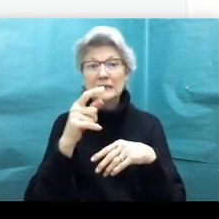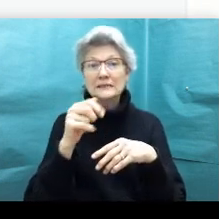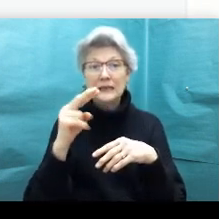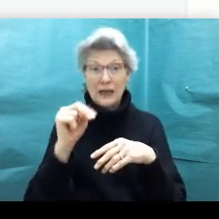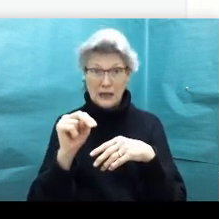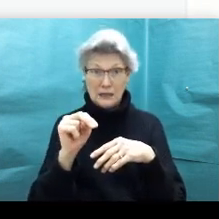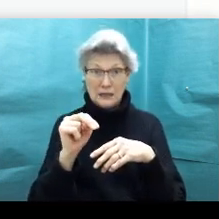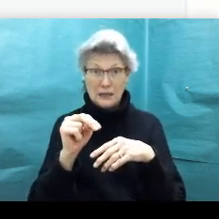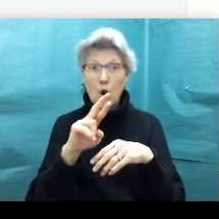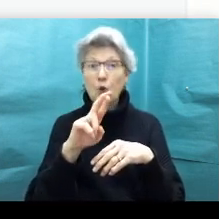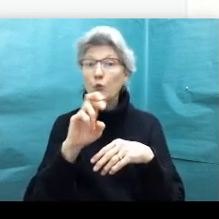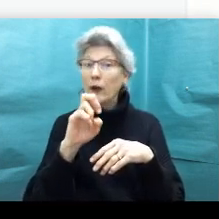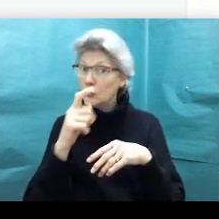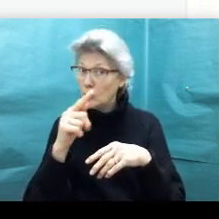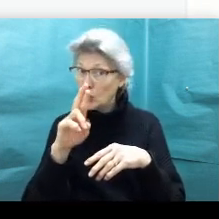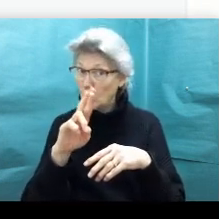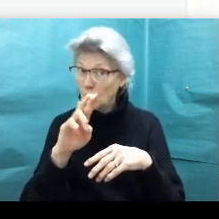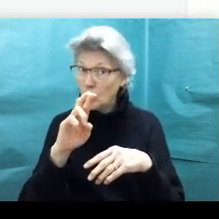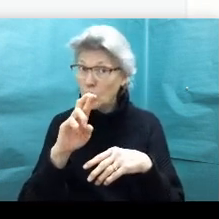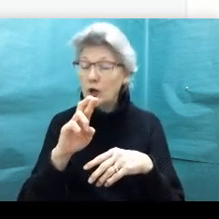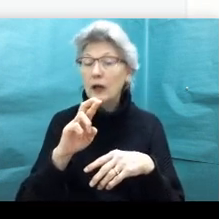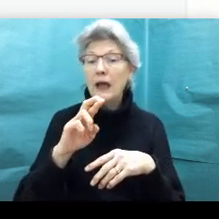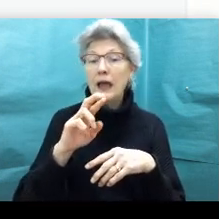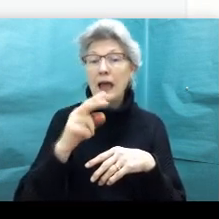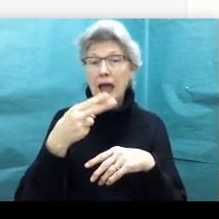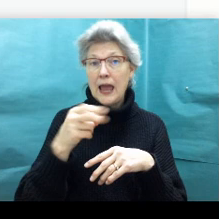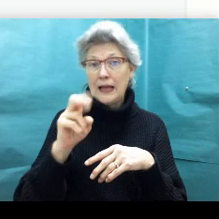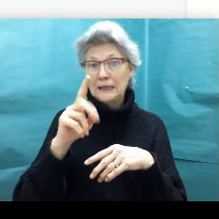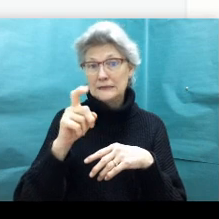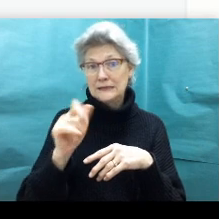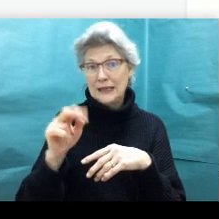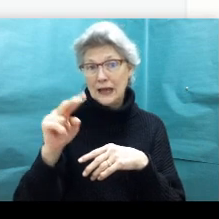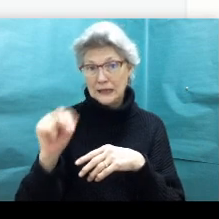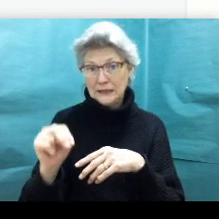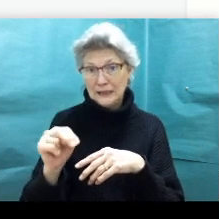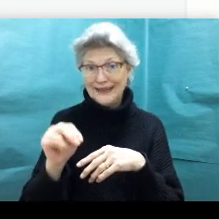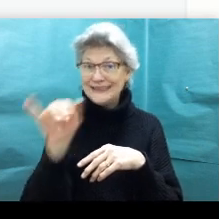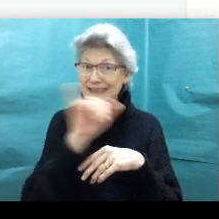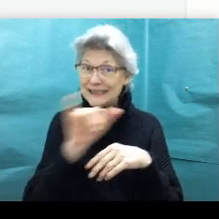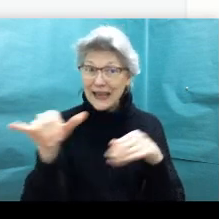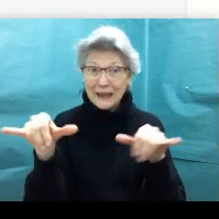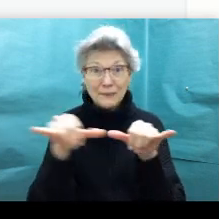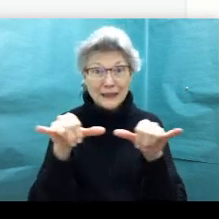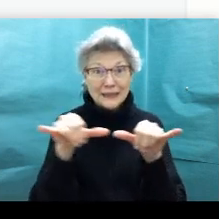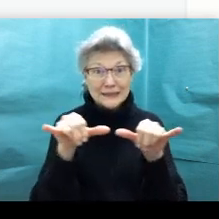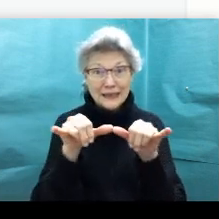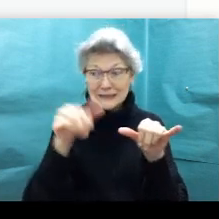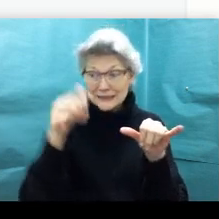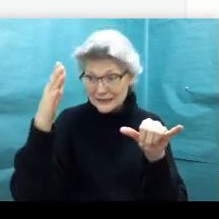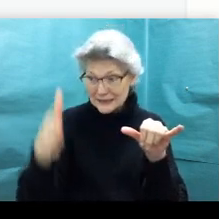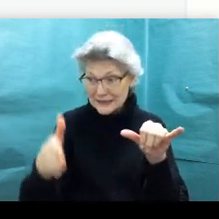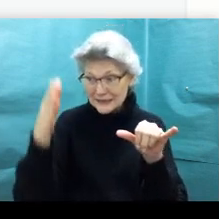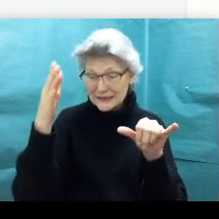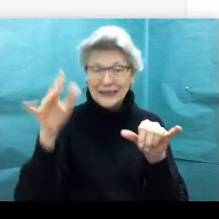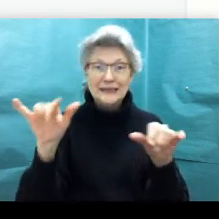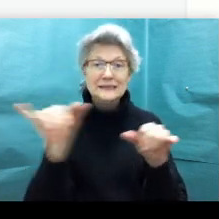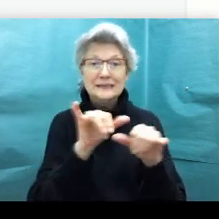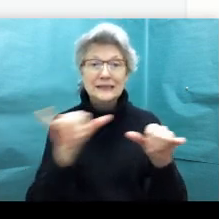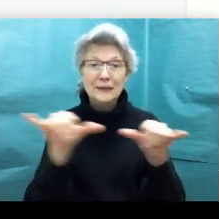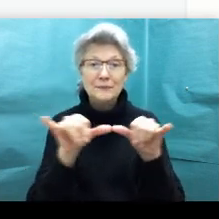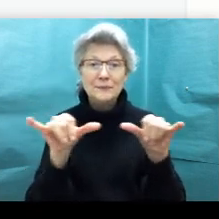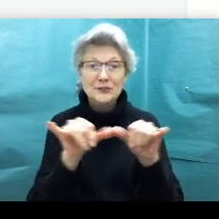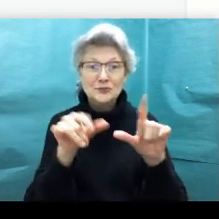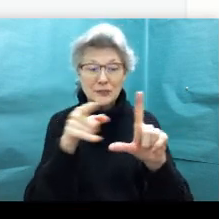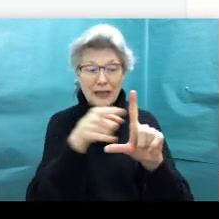has 6 sides the same length in this situation, and all of those angles are the same measurement. So 6